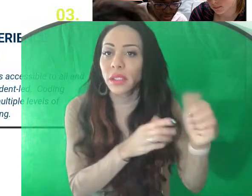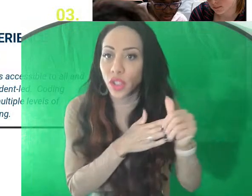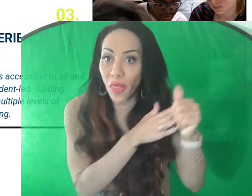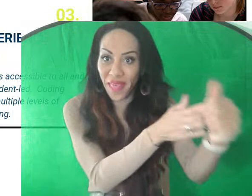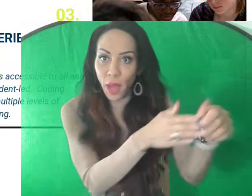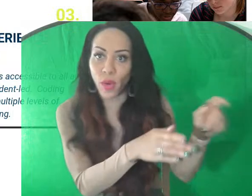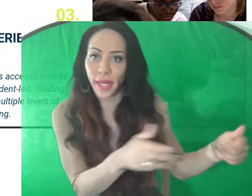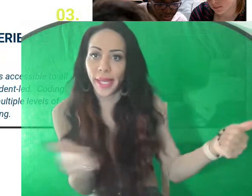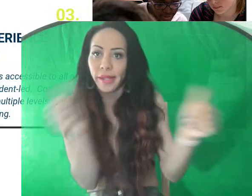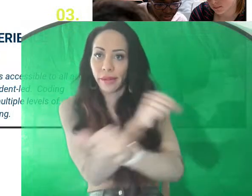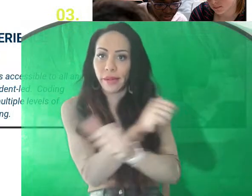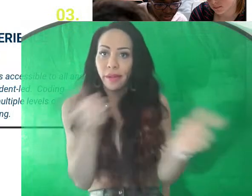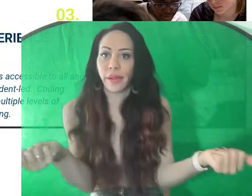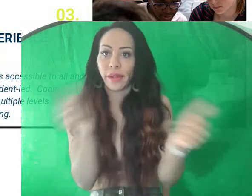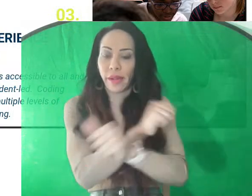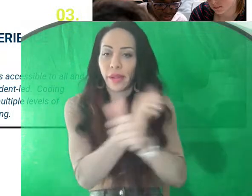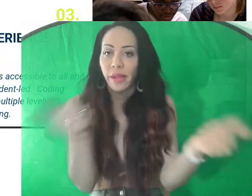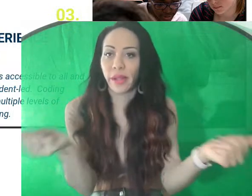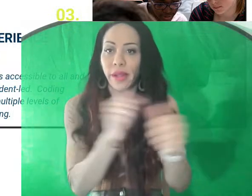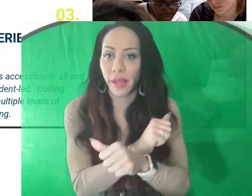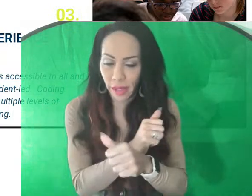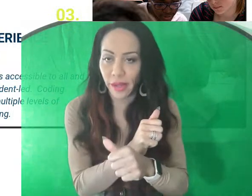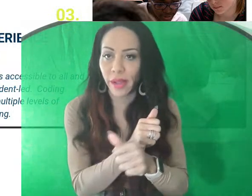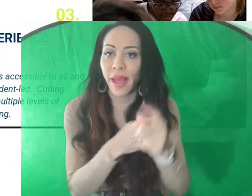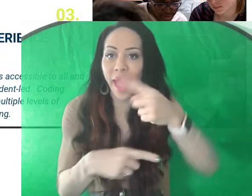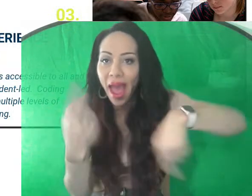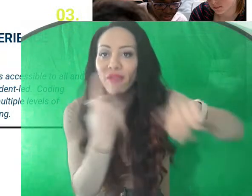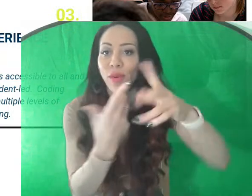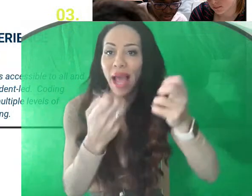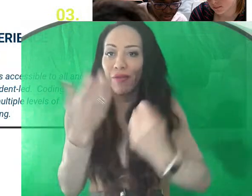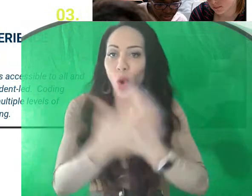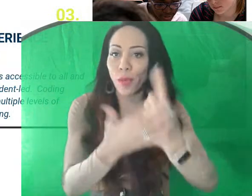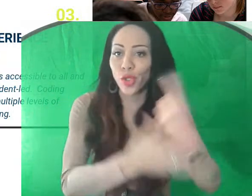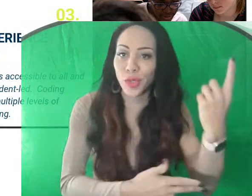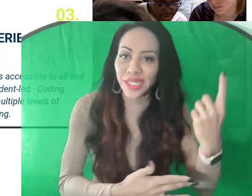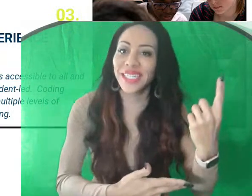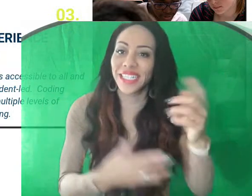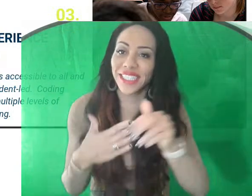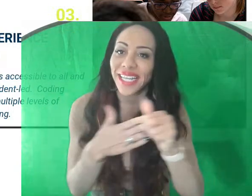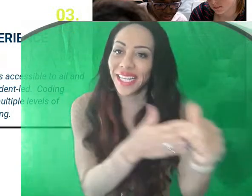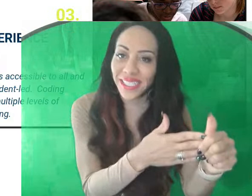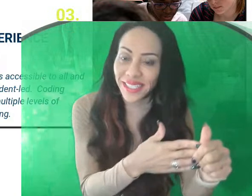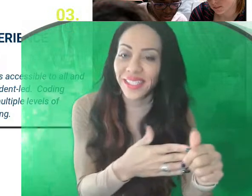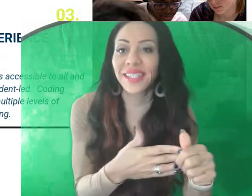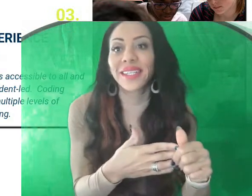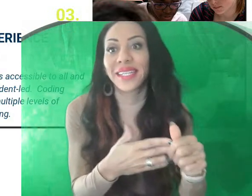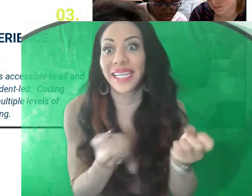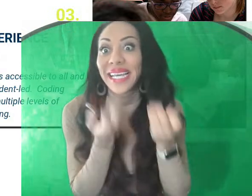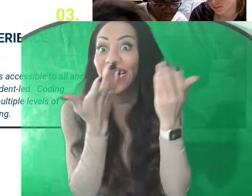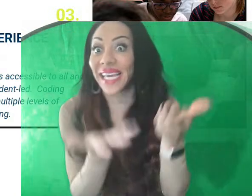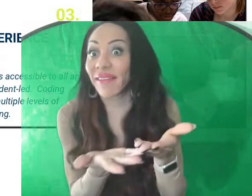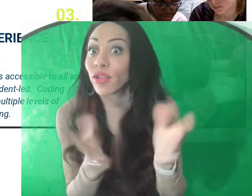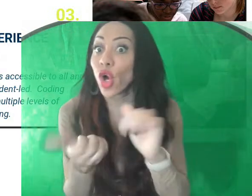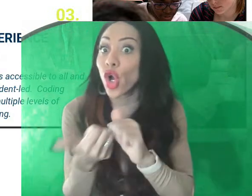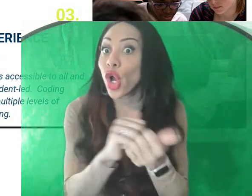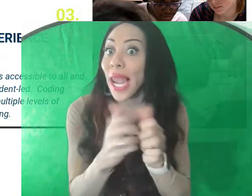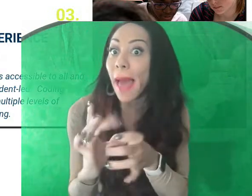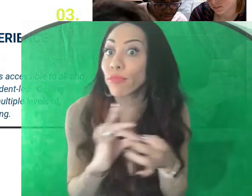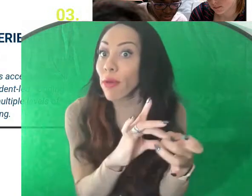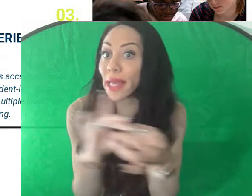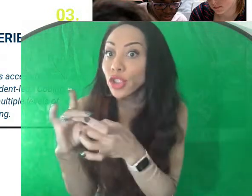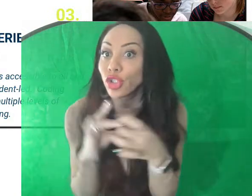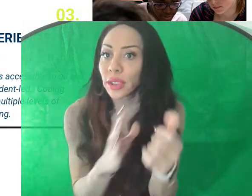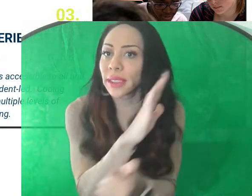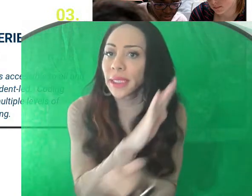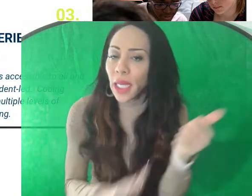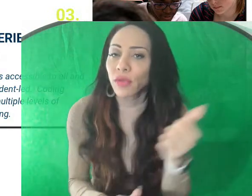in the day. And it also creates all those wonderful collaboration skills and the 21st century skills that they're going to need for